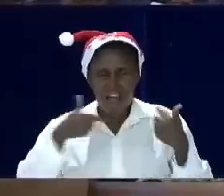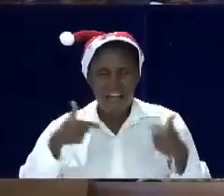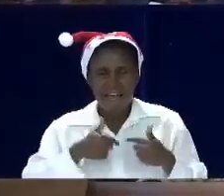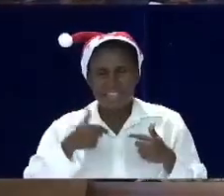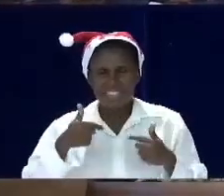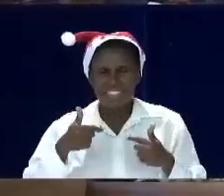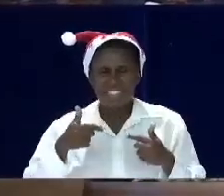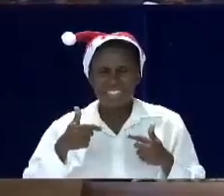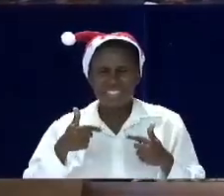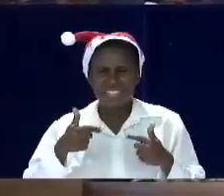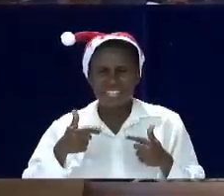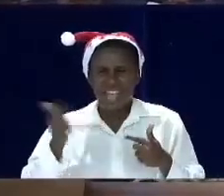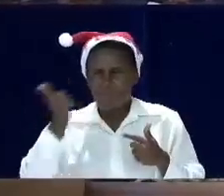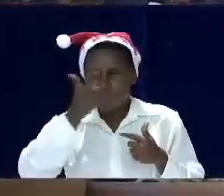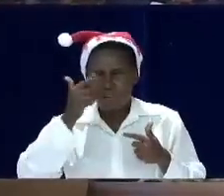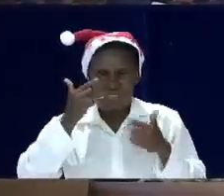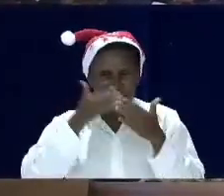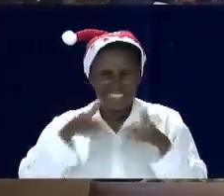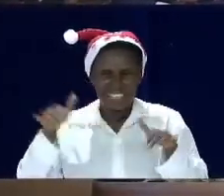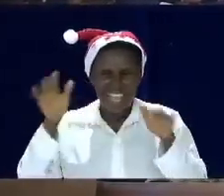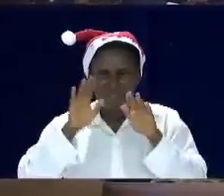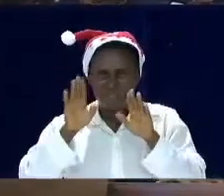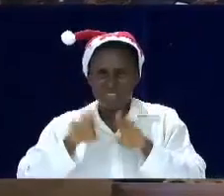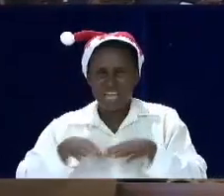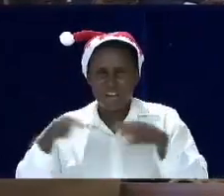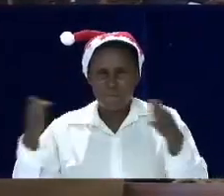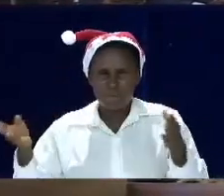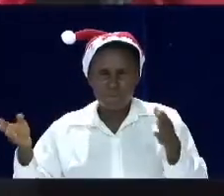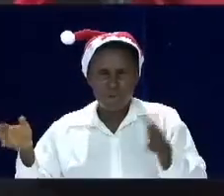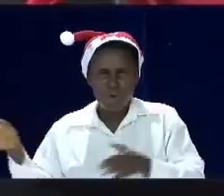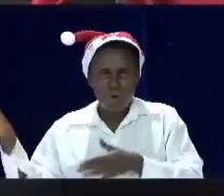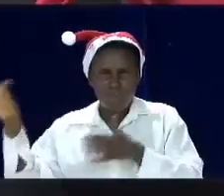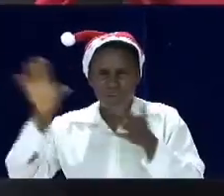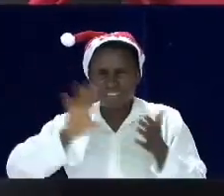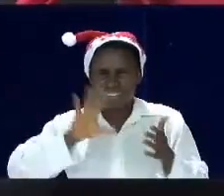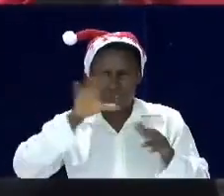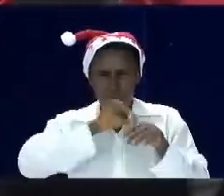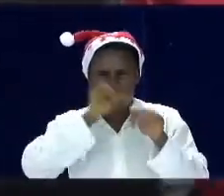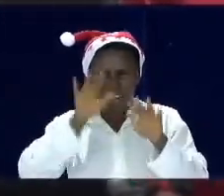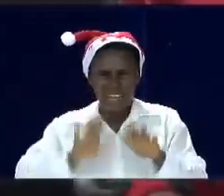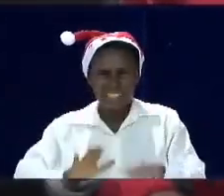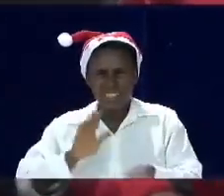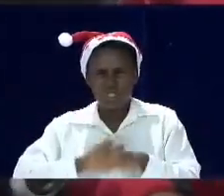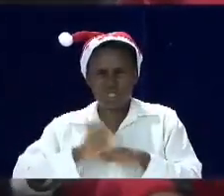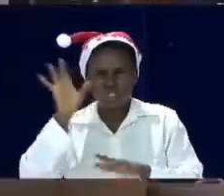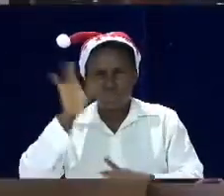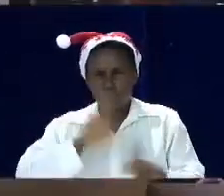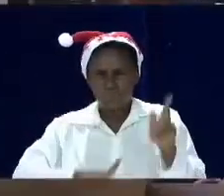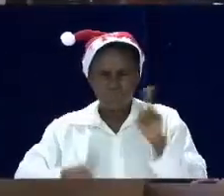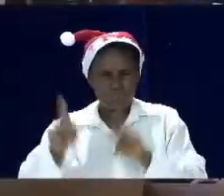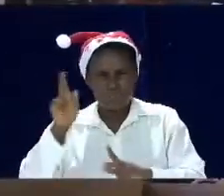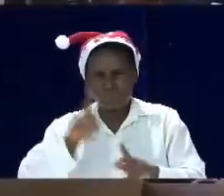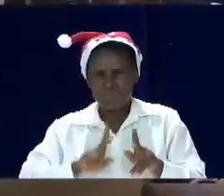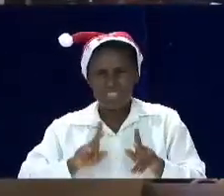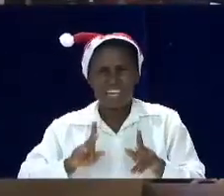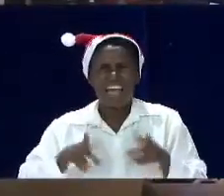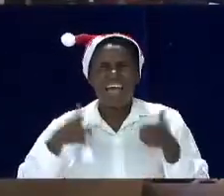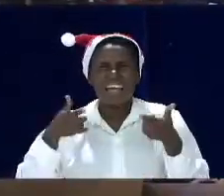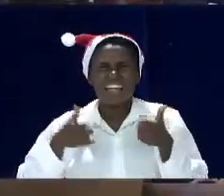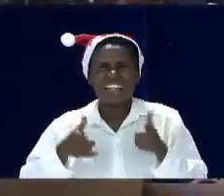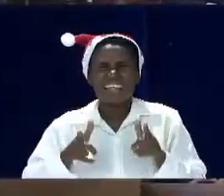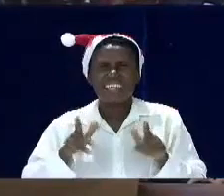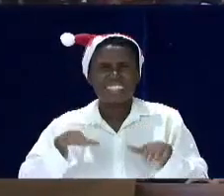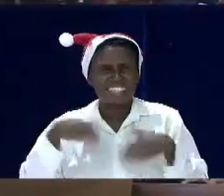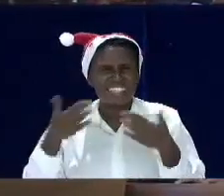Because the heavens are open, pour forth your blessings upon your people. Grant us tenderness